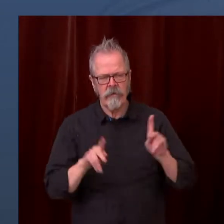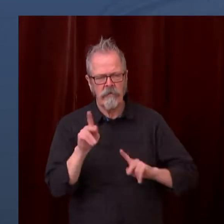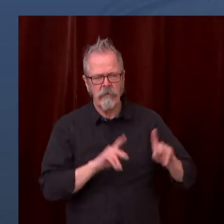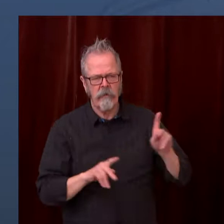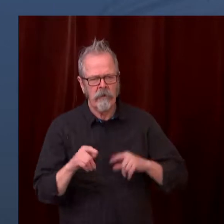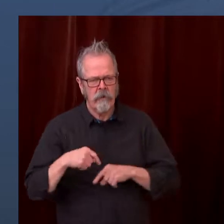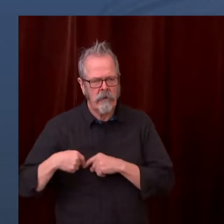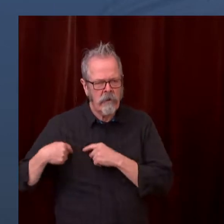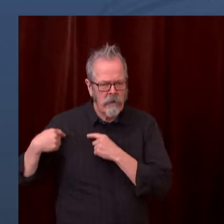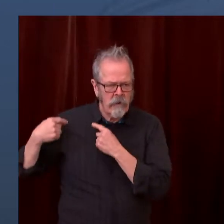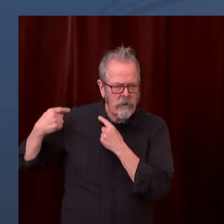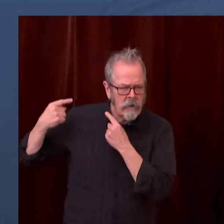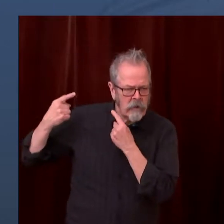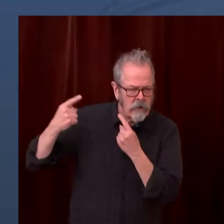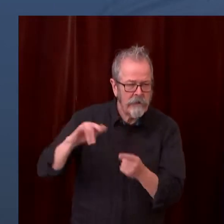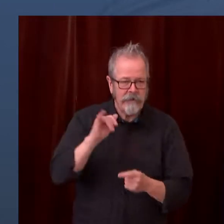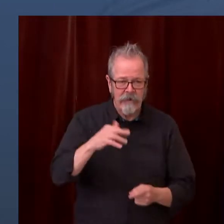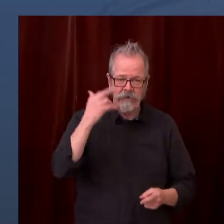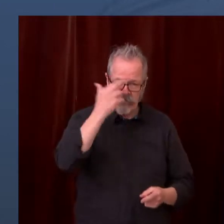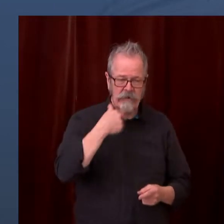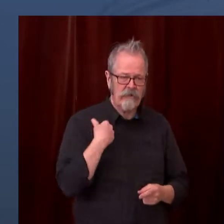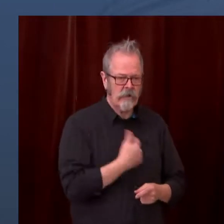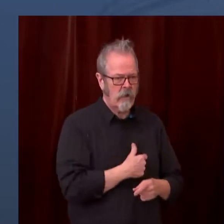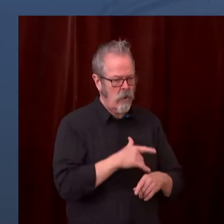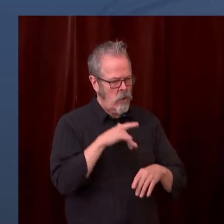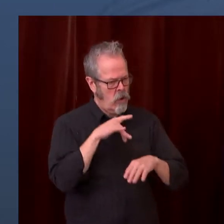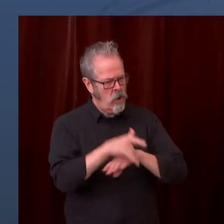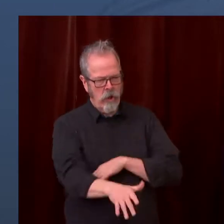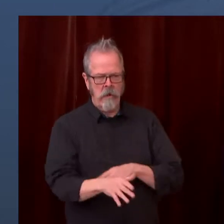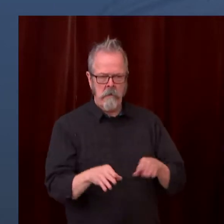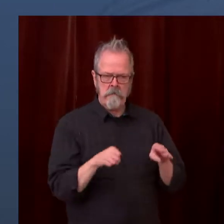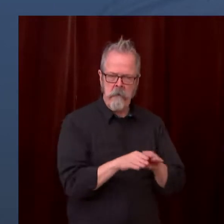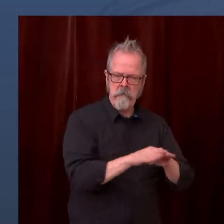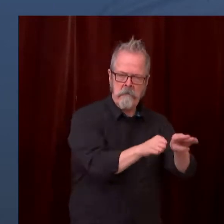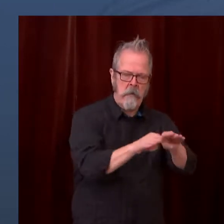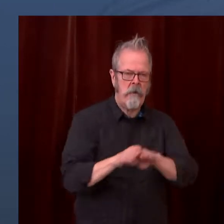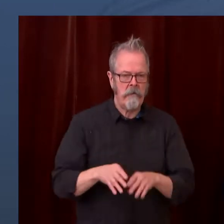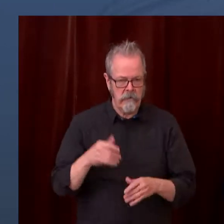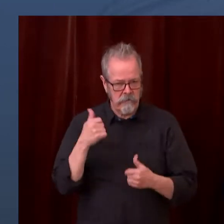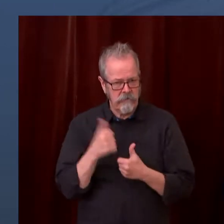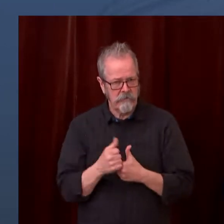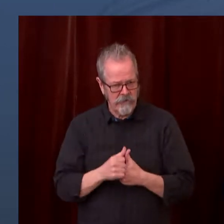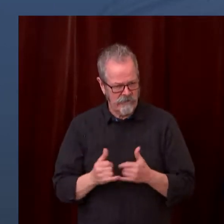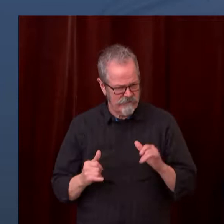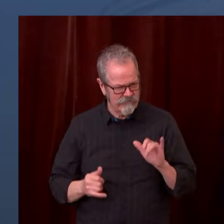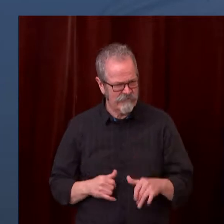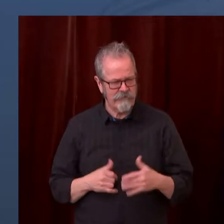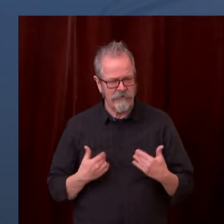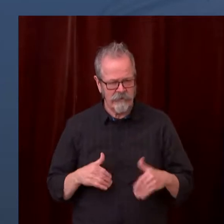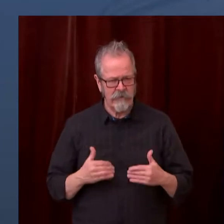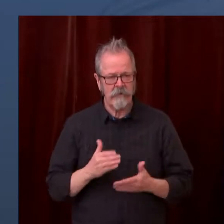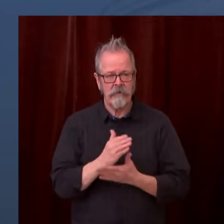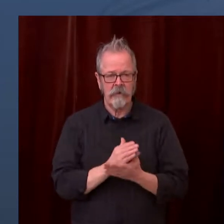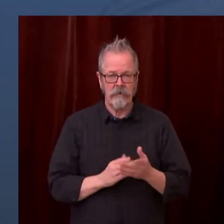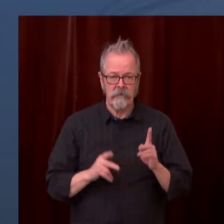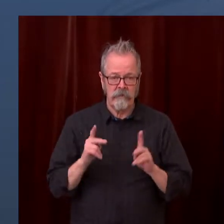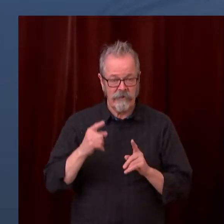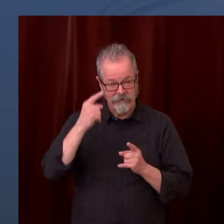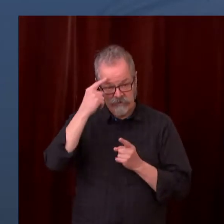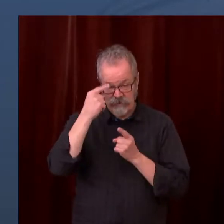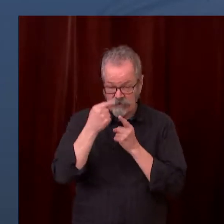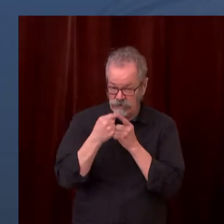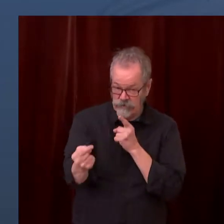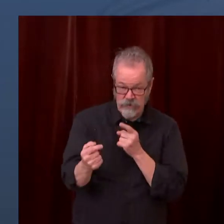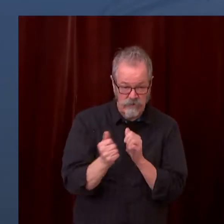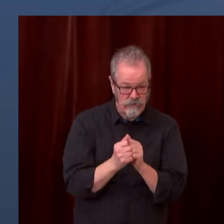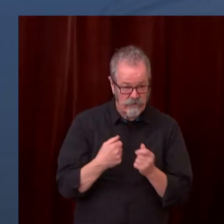considerable success. And it is why I have been willing to make controversial decisions that have not been universally accepted, but have